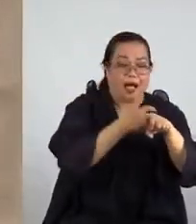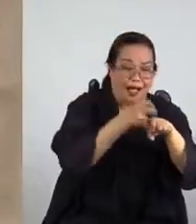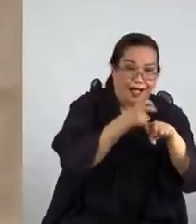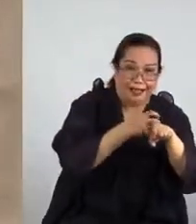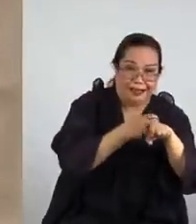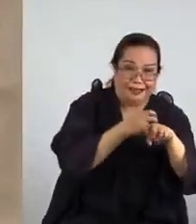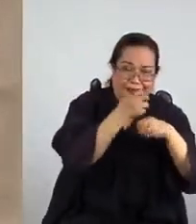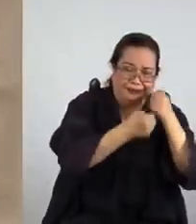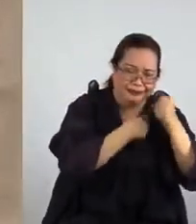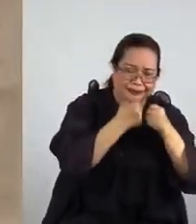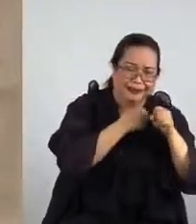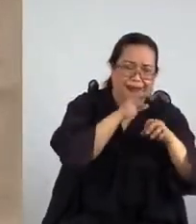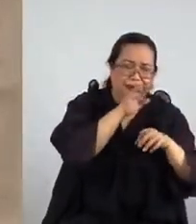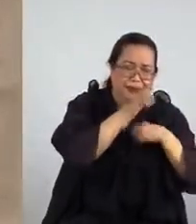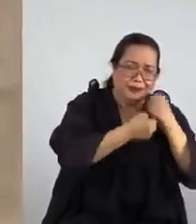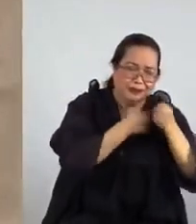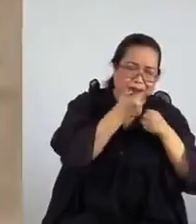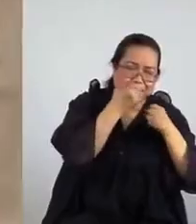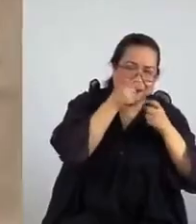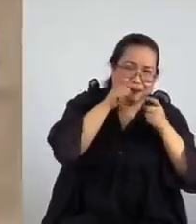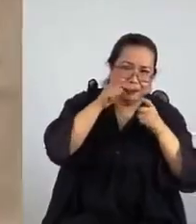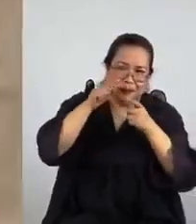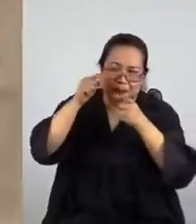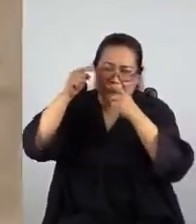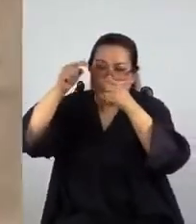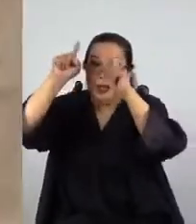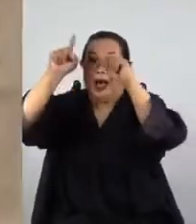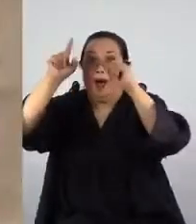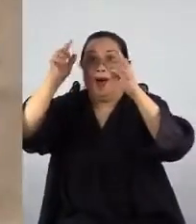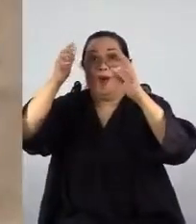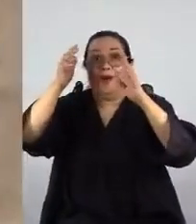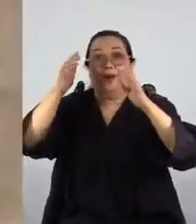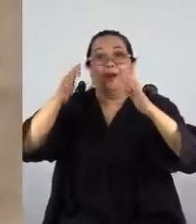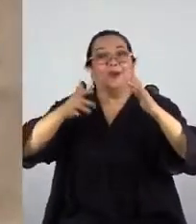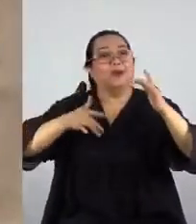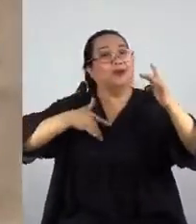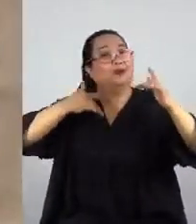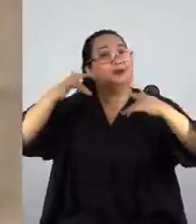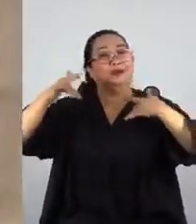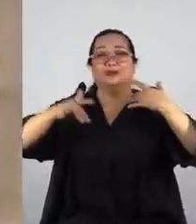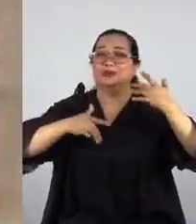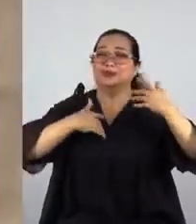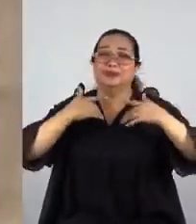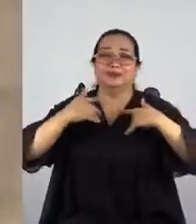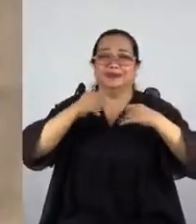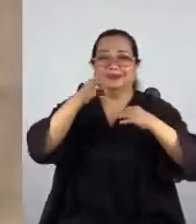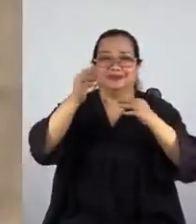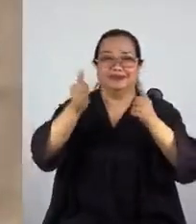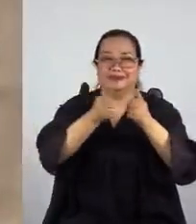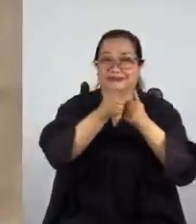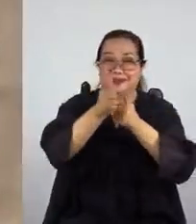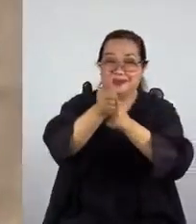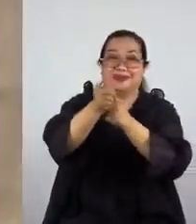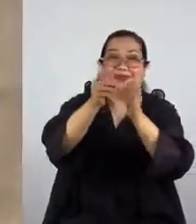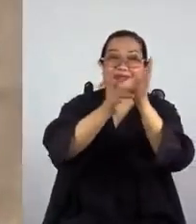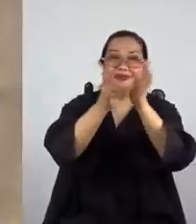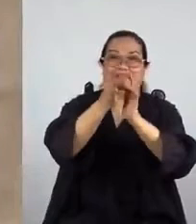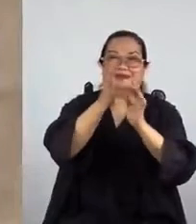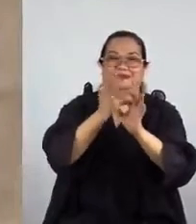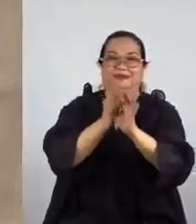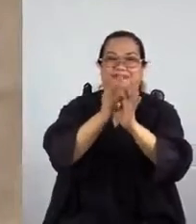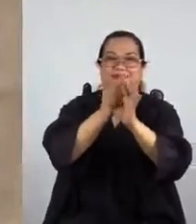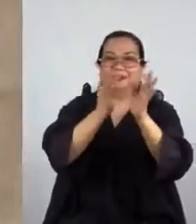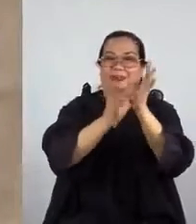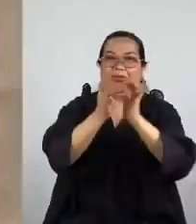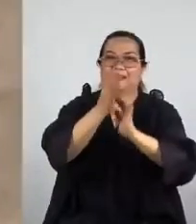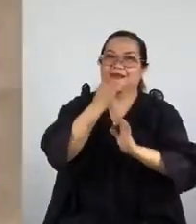of the struggle. We fix our eyes on Jesus so that we know what to expect when we follow Him faithfully. Now, Jesus